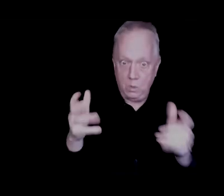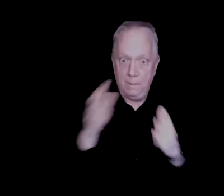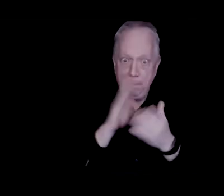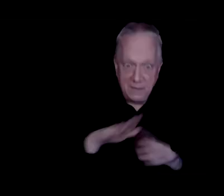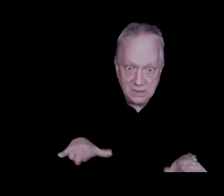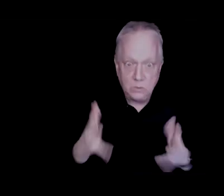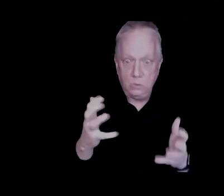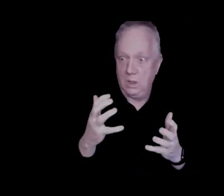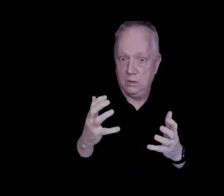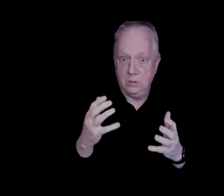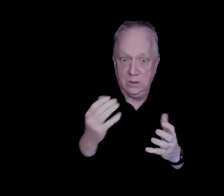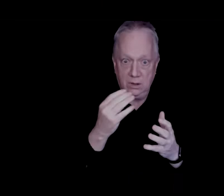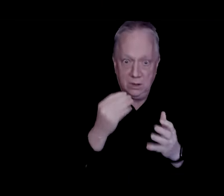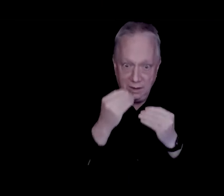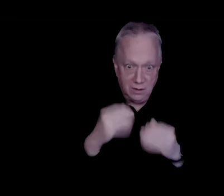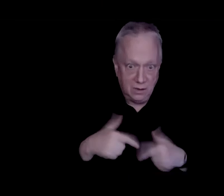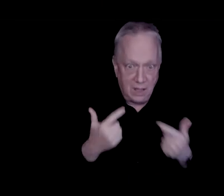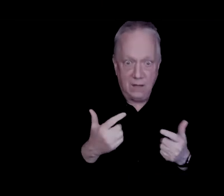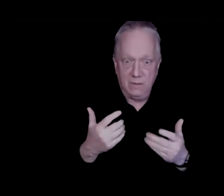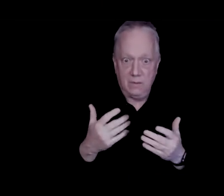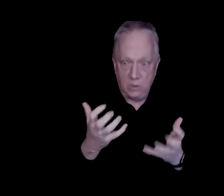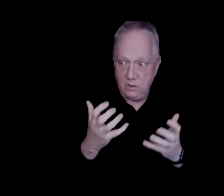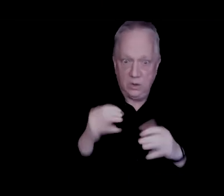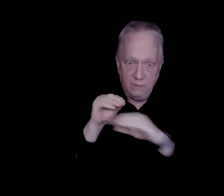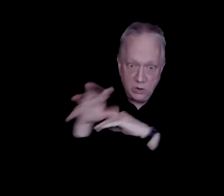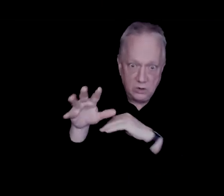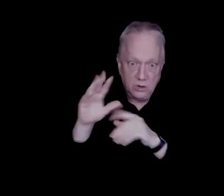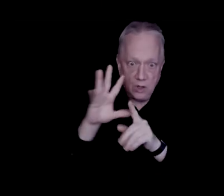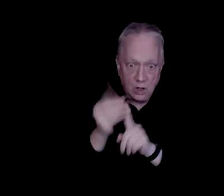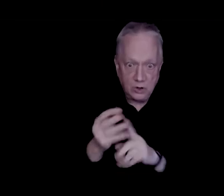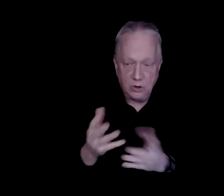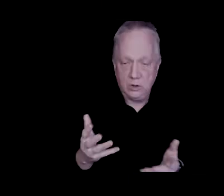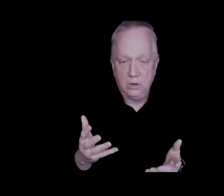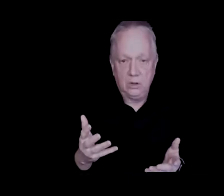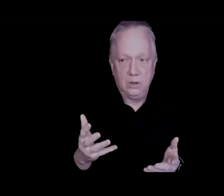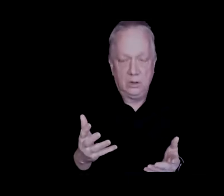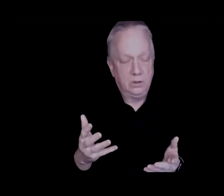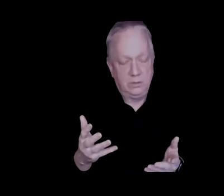want to improve the life, who want to improve the culture. You see.